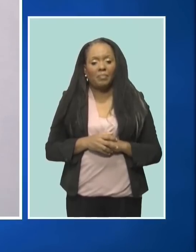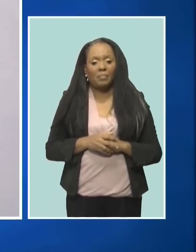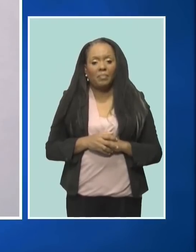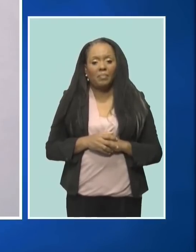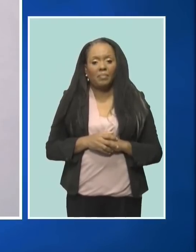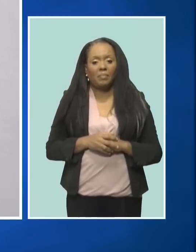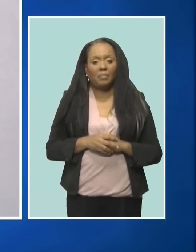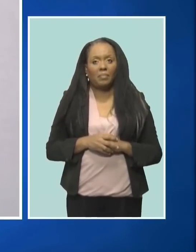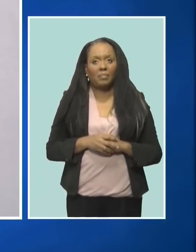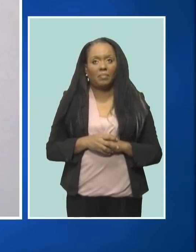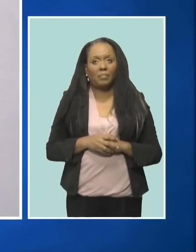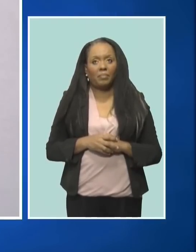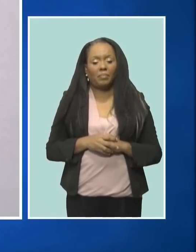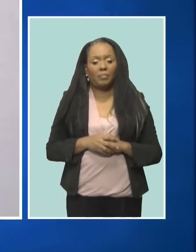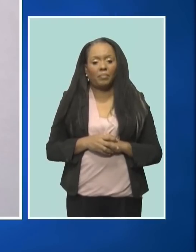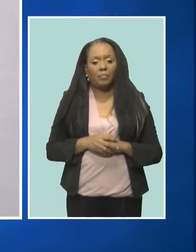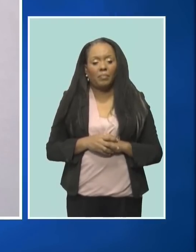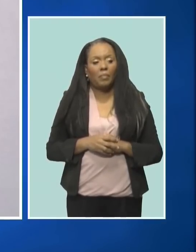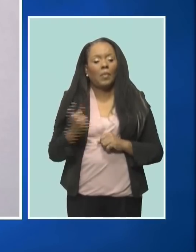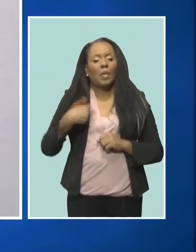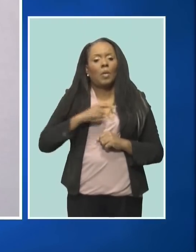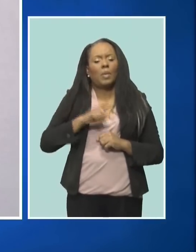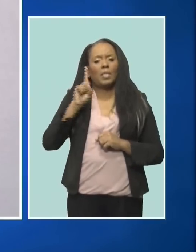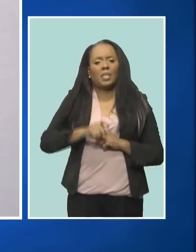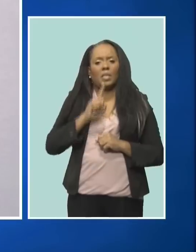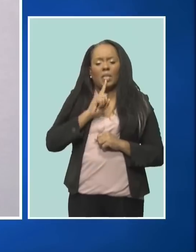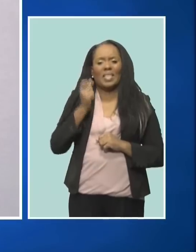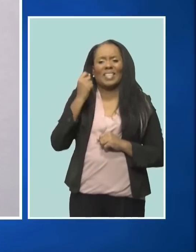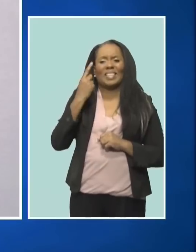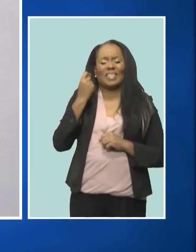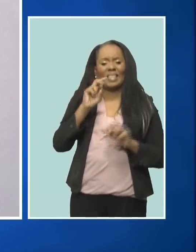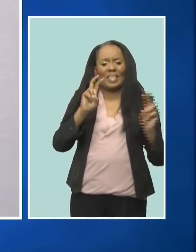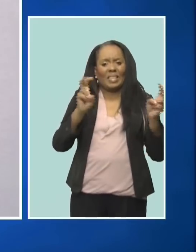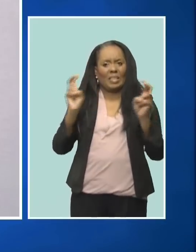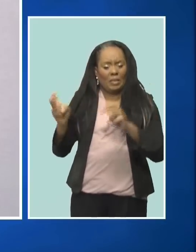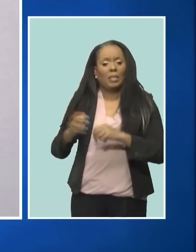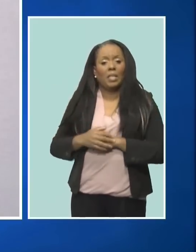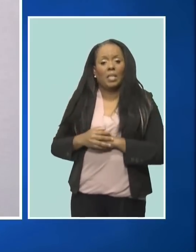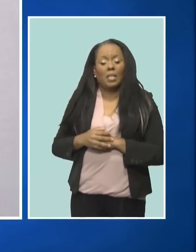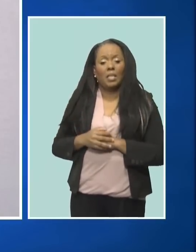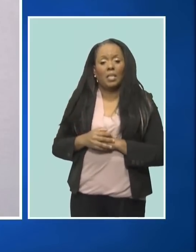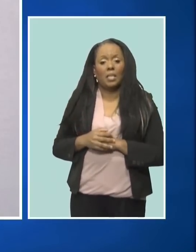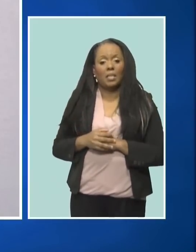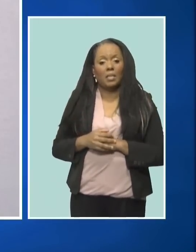in context. First, insurance companies do not,